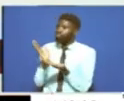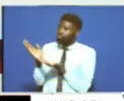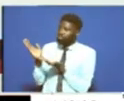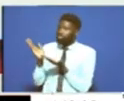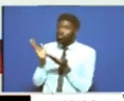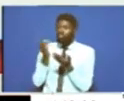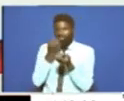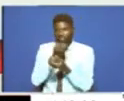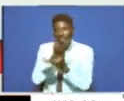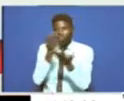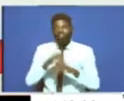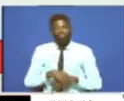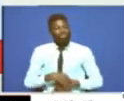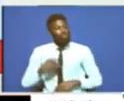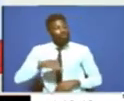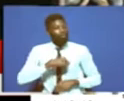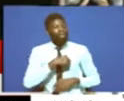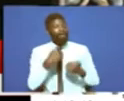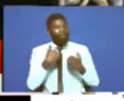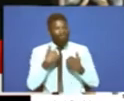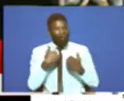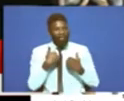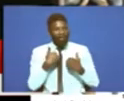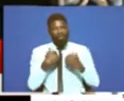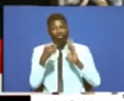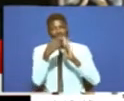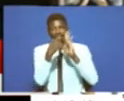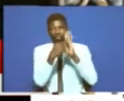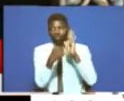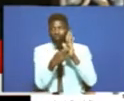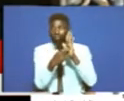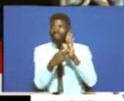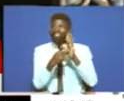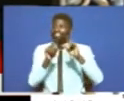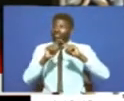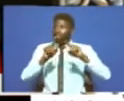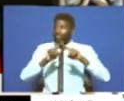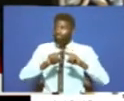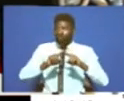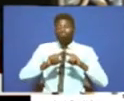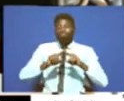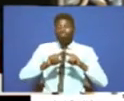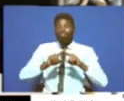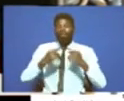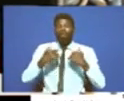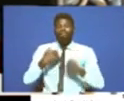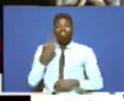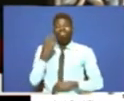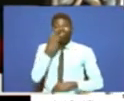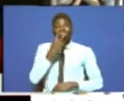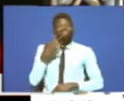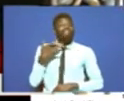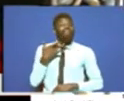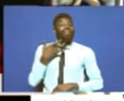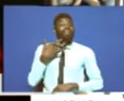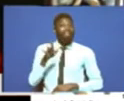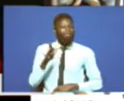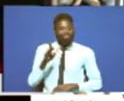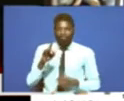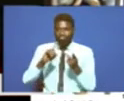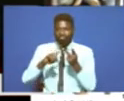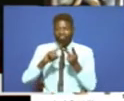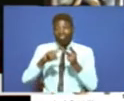it has got so many sections, one of them being hate speech, another one is to do with elections and how